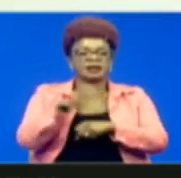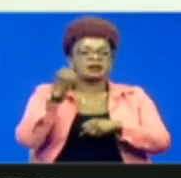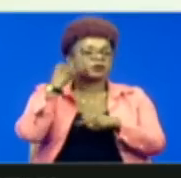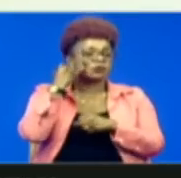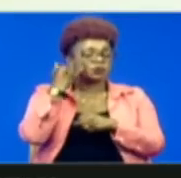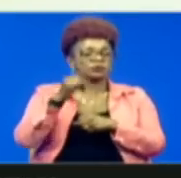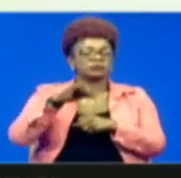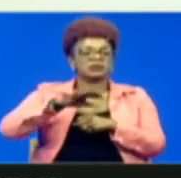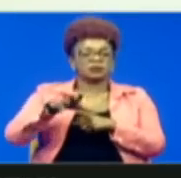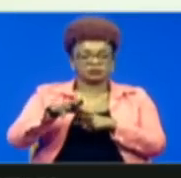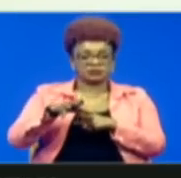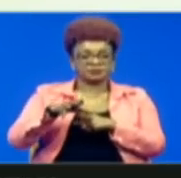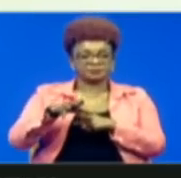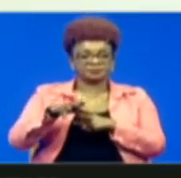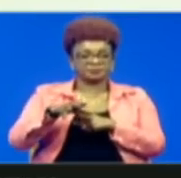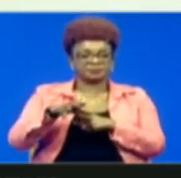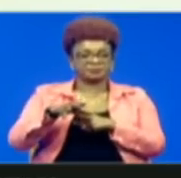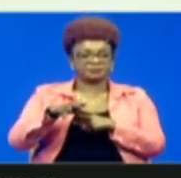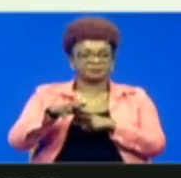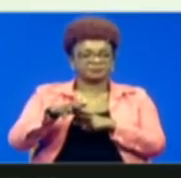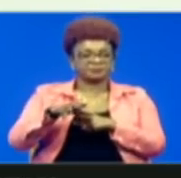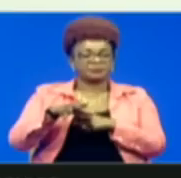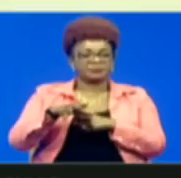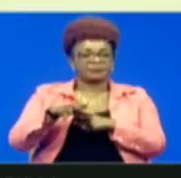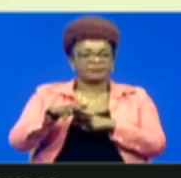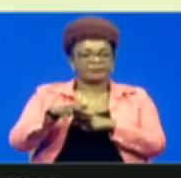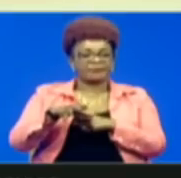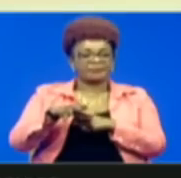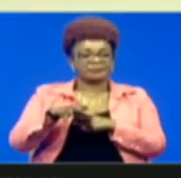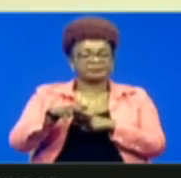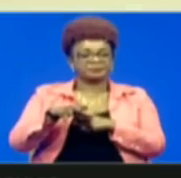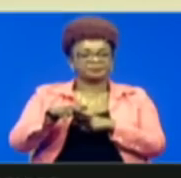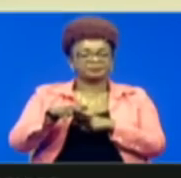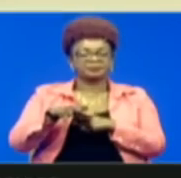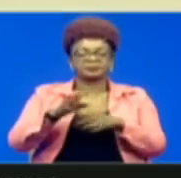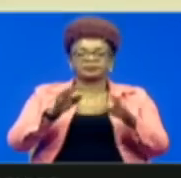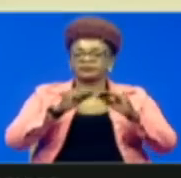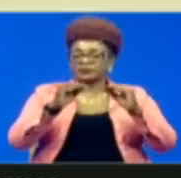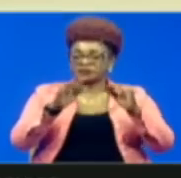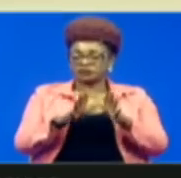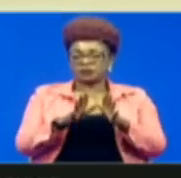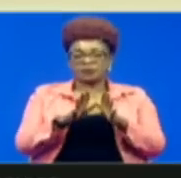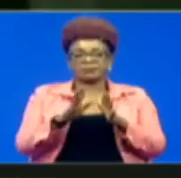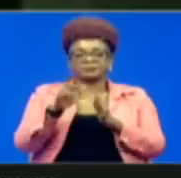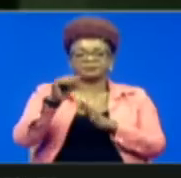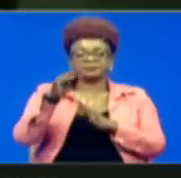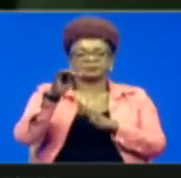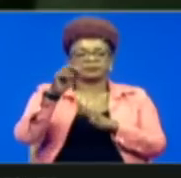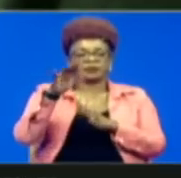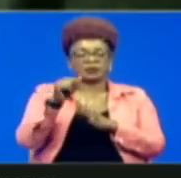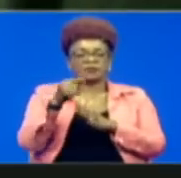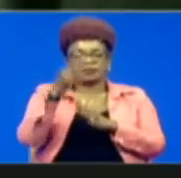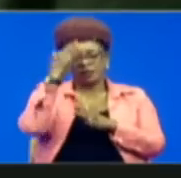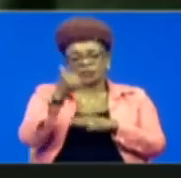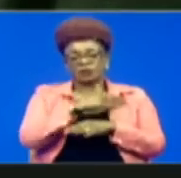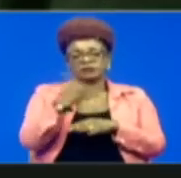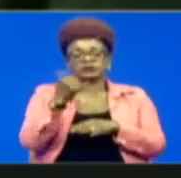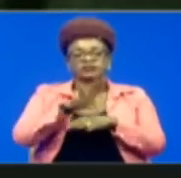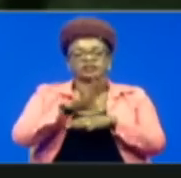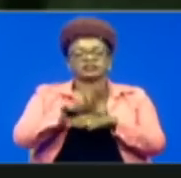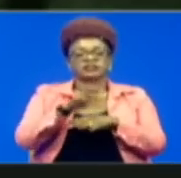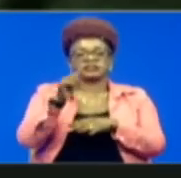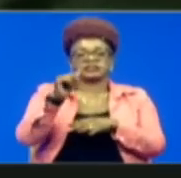County. This is A and this is B. The captain of the class is a Franciscan brother of the Catholic Church, Peter